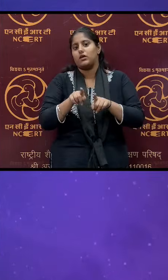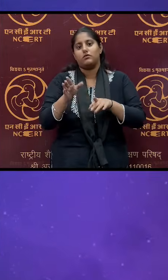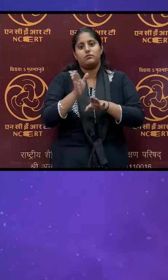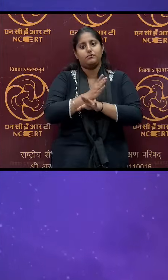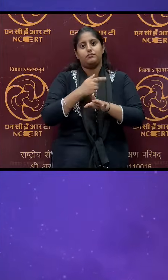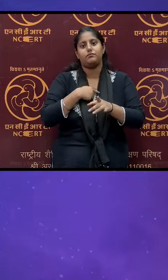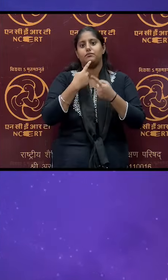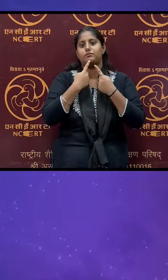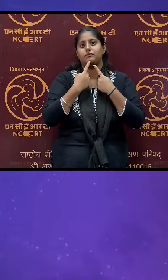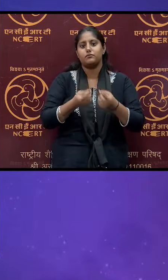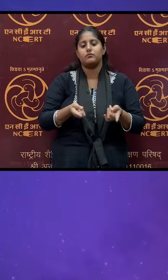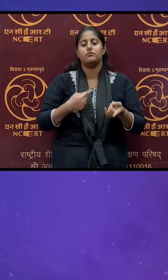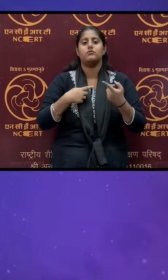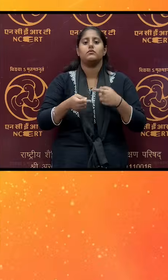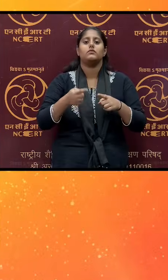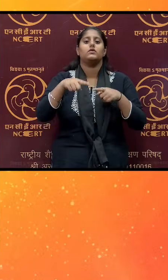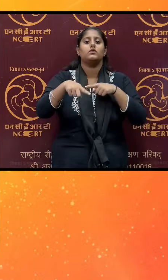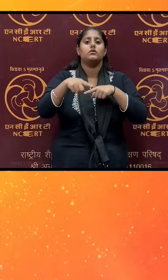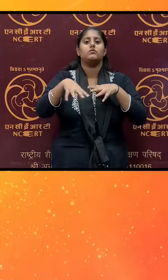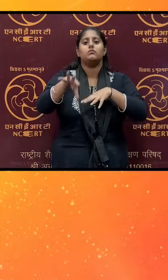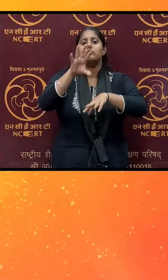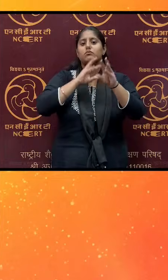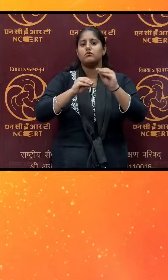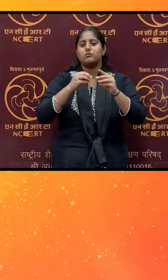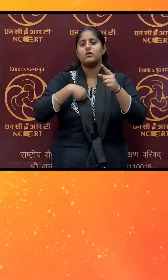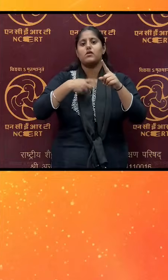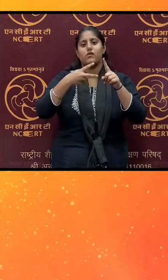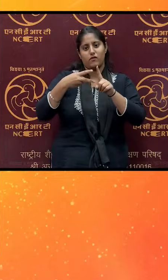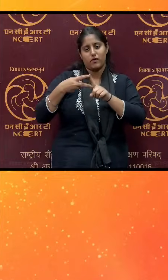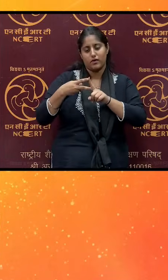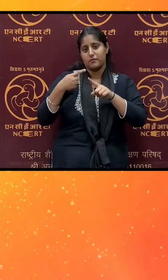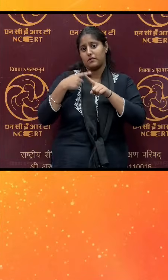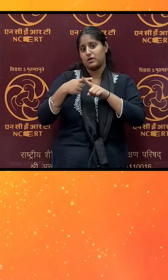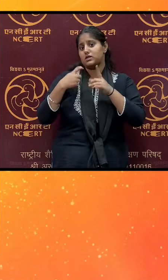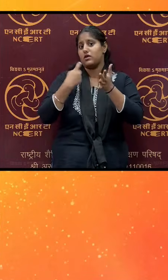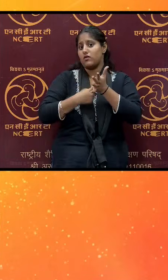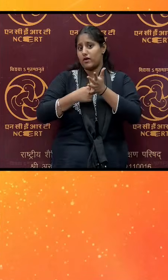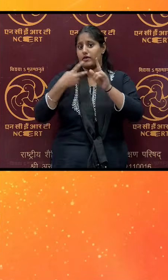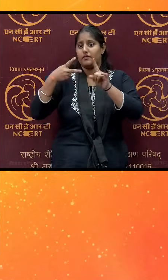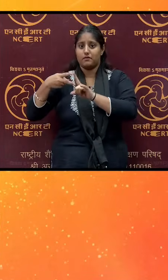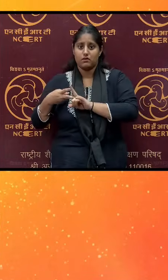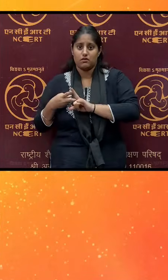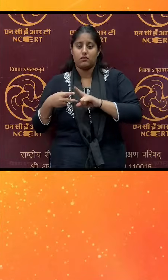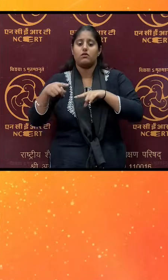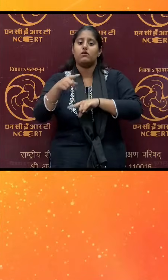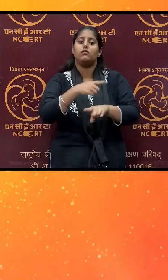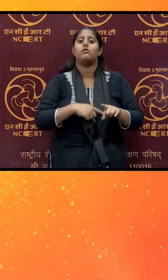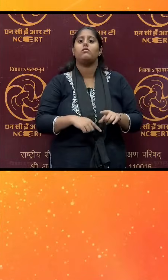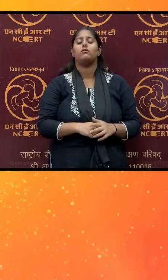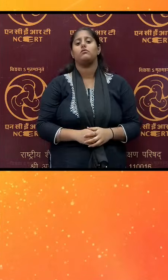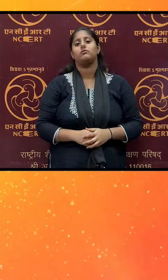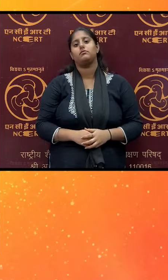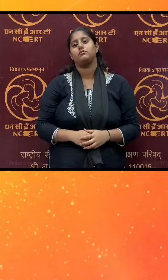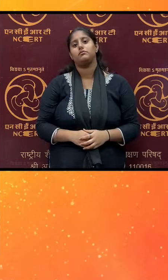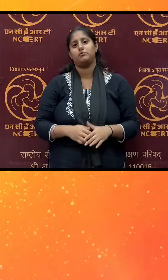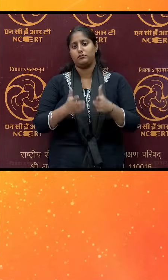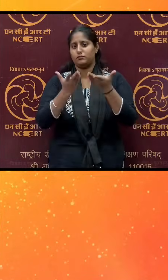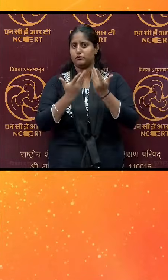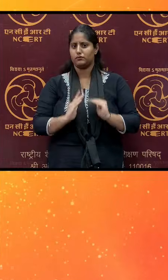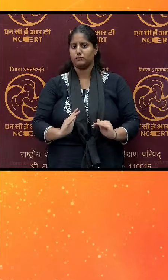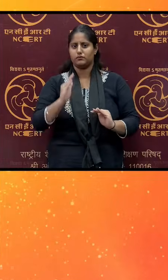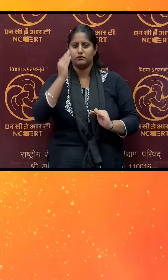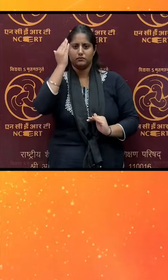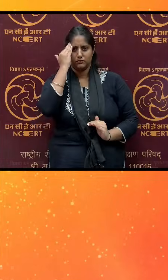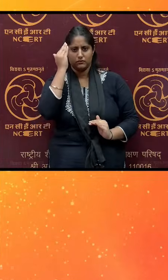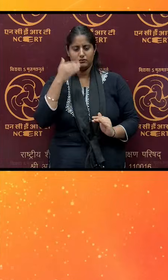yes, you learned about the triangle or right angle triangle, about which a student knows up to